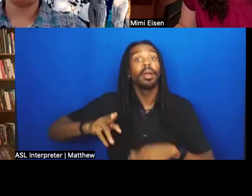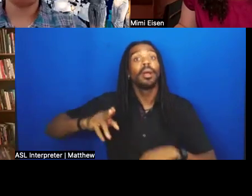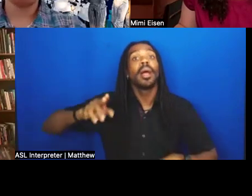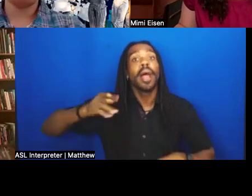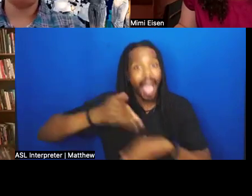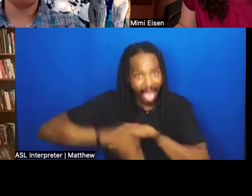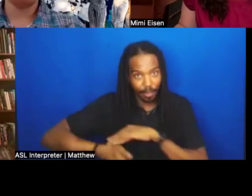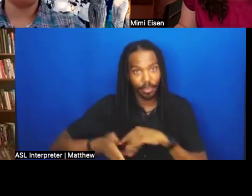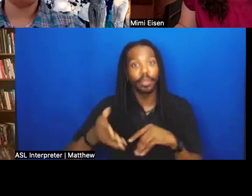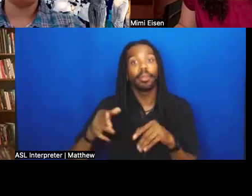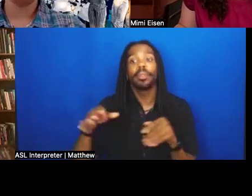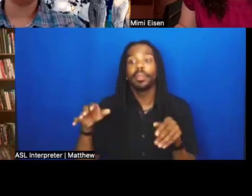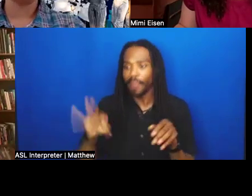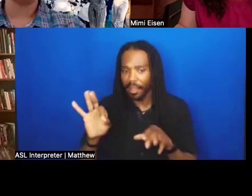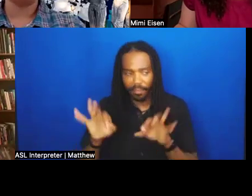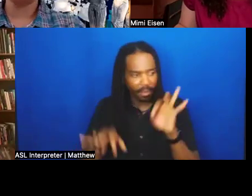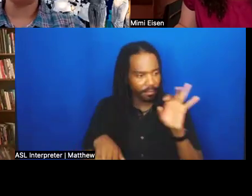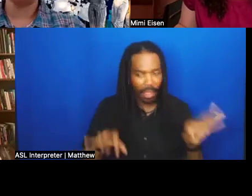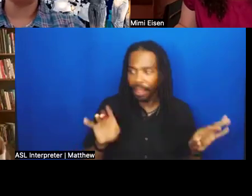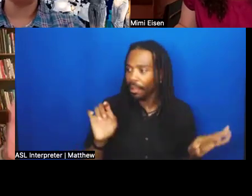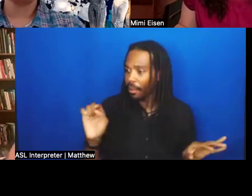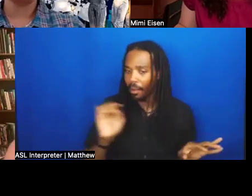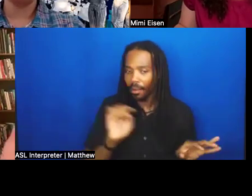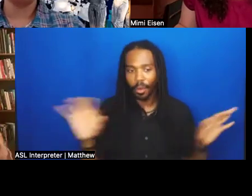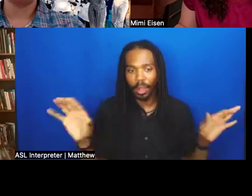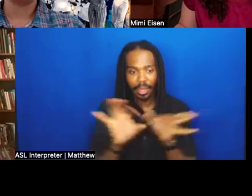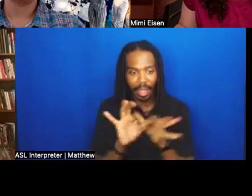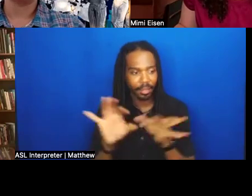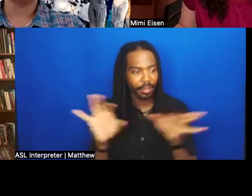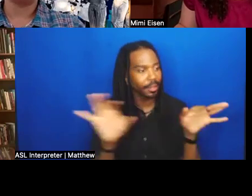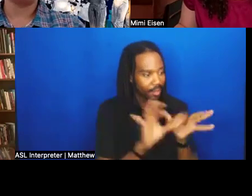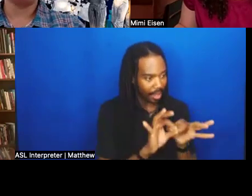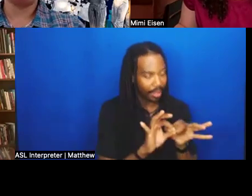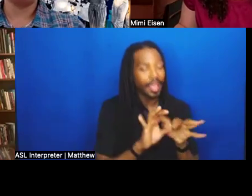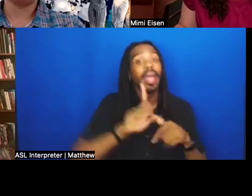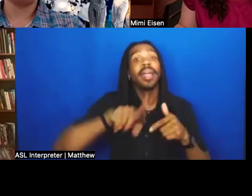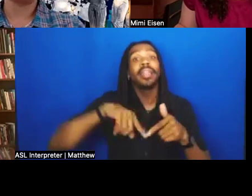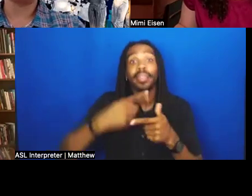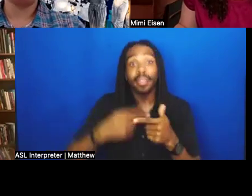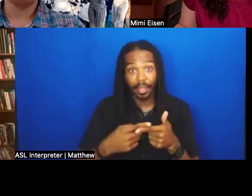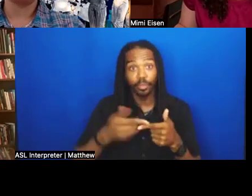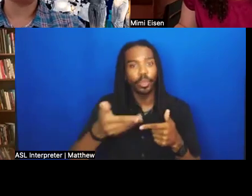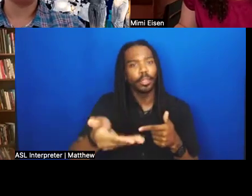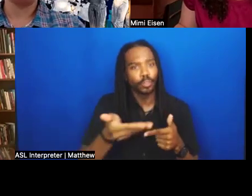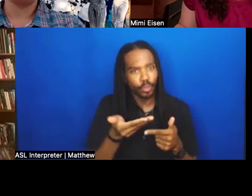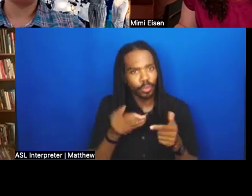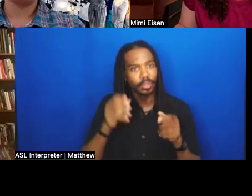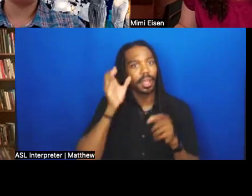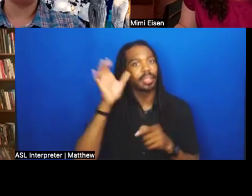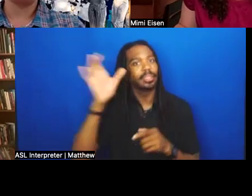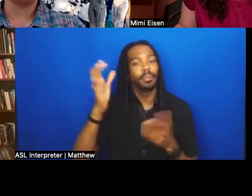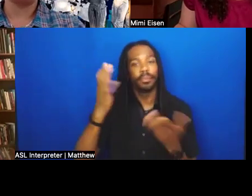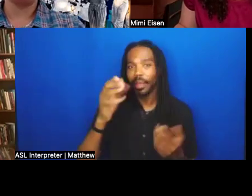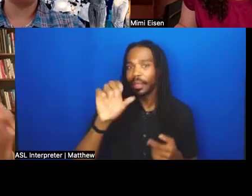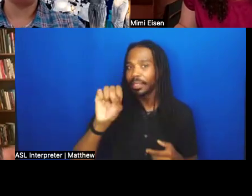those three different societies do we introduce them to the concept of settler colonialism. And we explain that